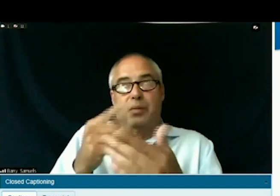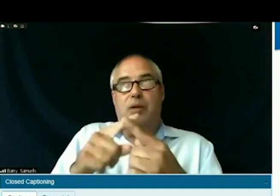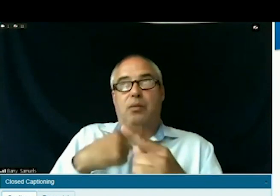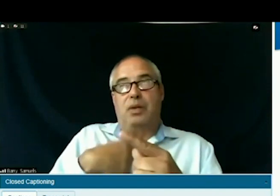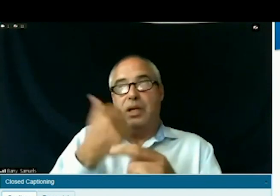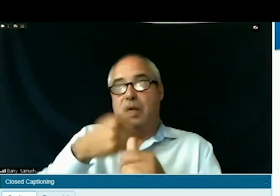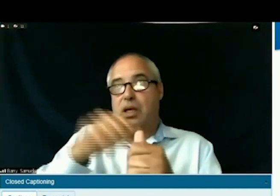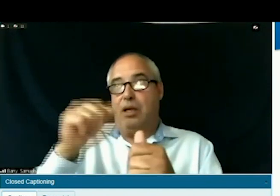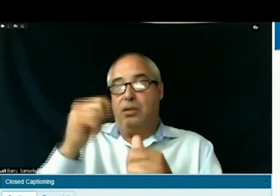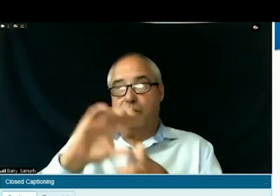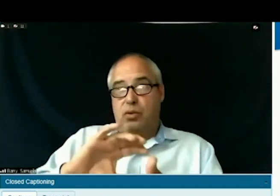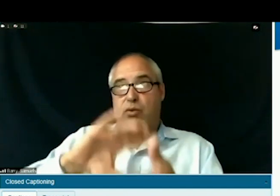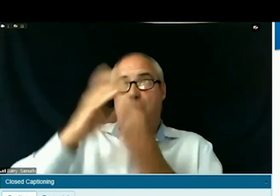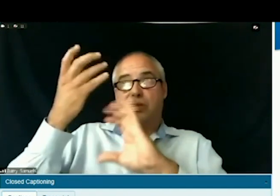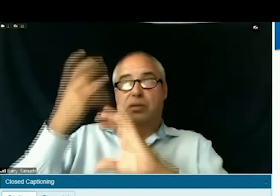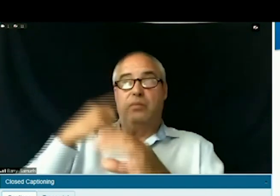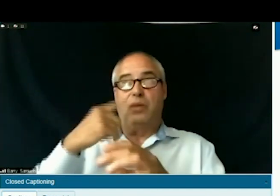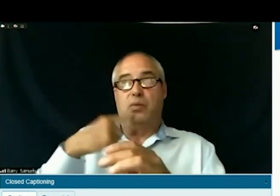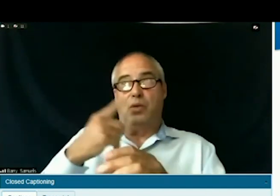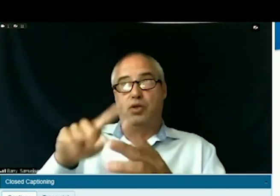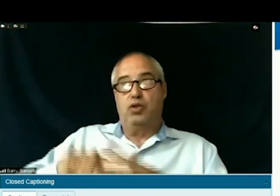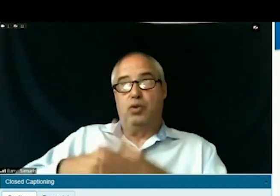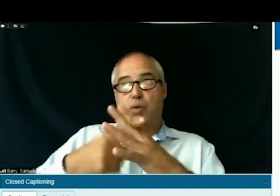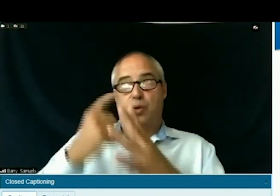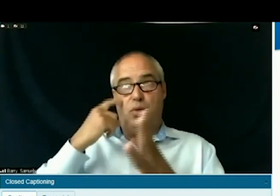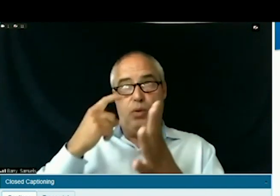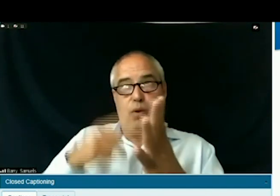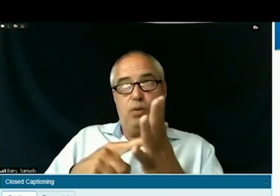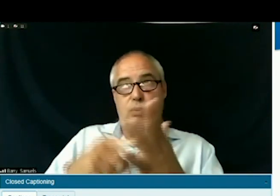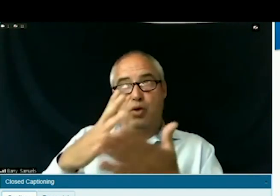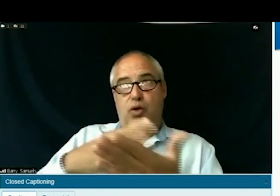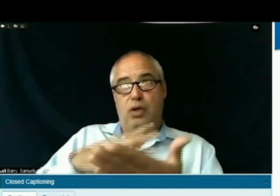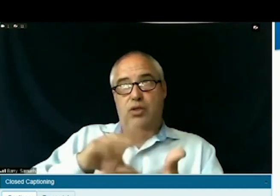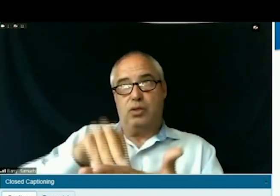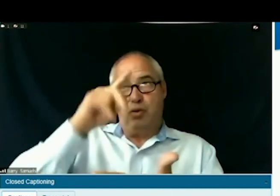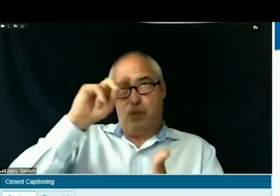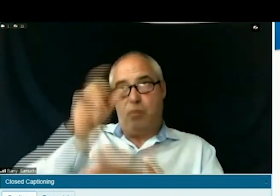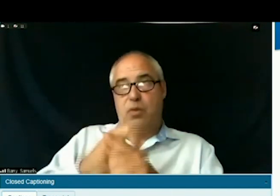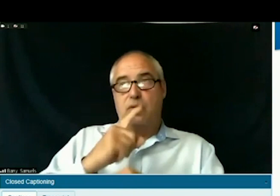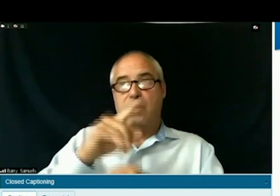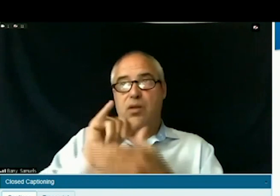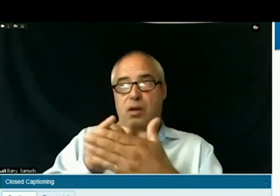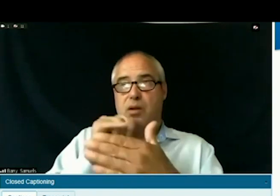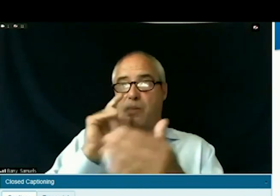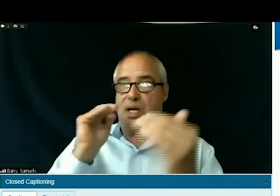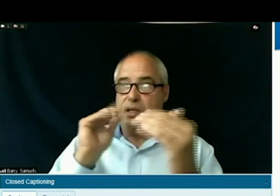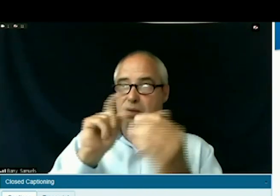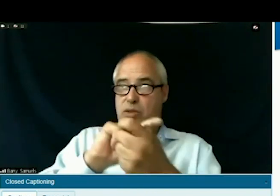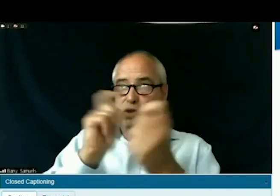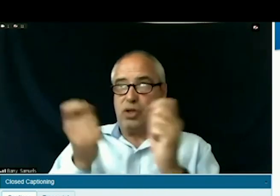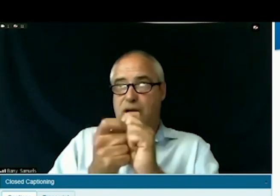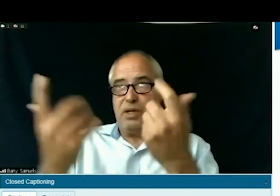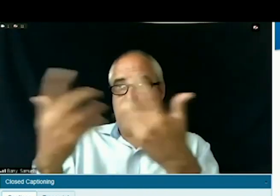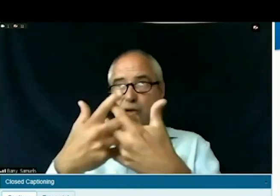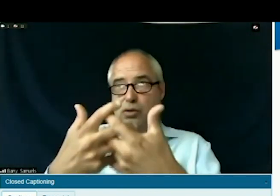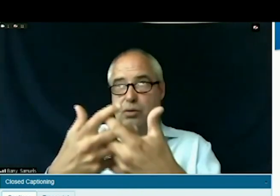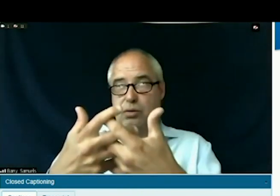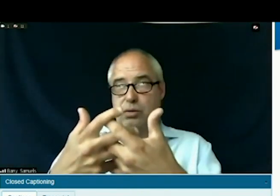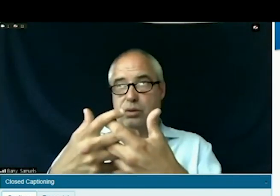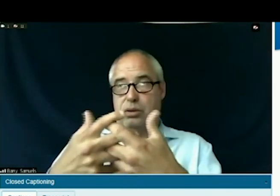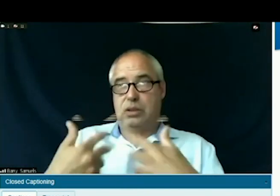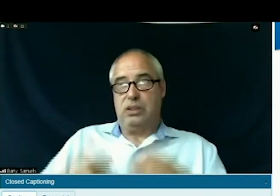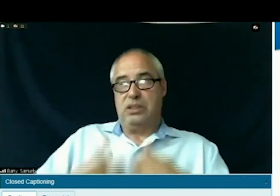crisis like this, that we're starting to take those things into consideration and making sure that there are accommodations that exist.